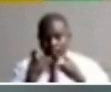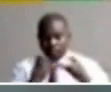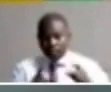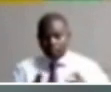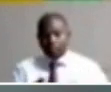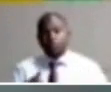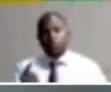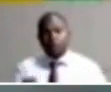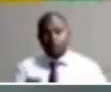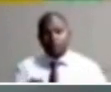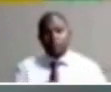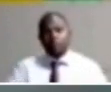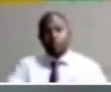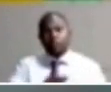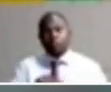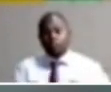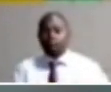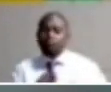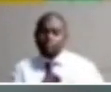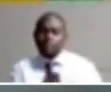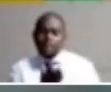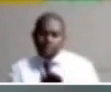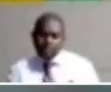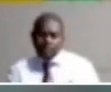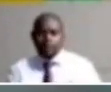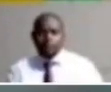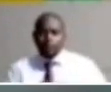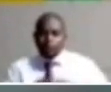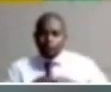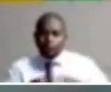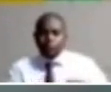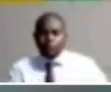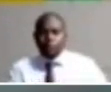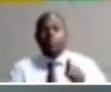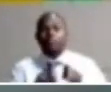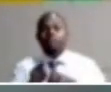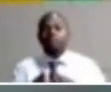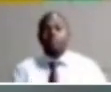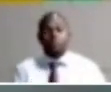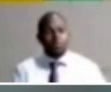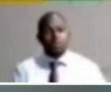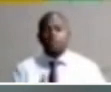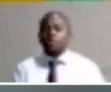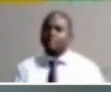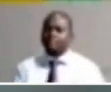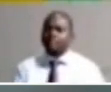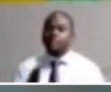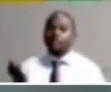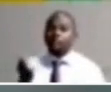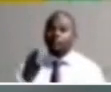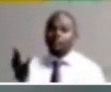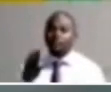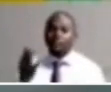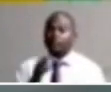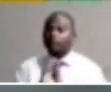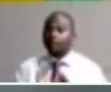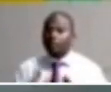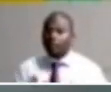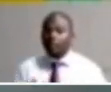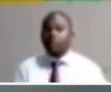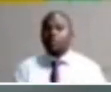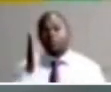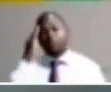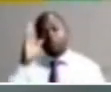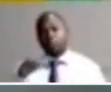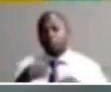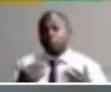One characteristic is that some of the infected people may not feel sick and may not even